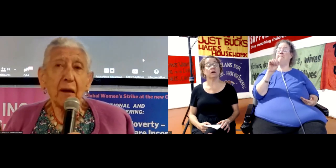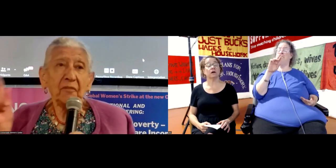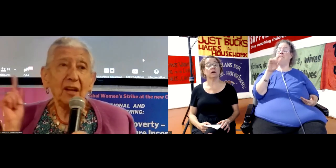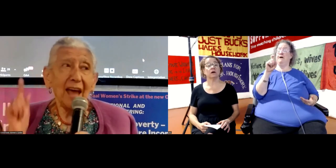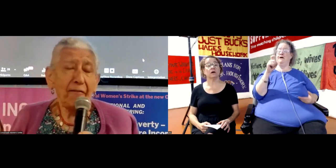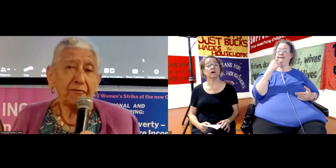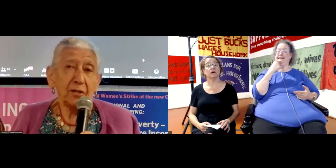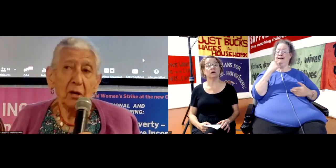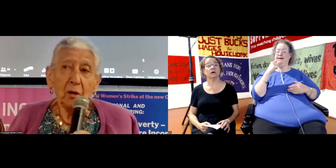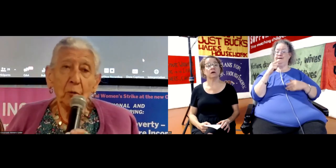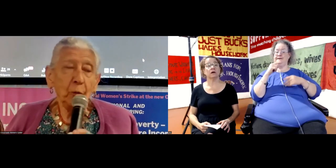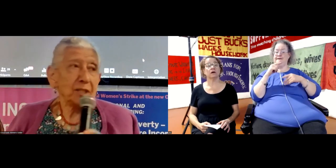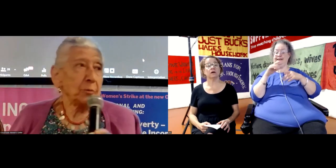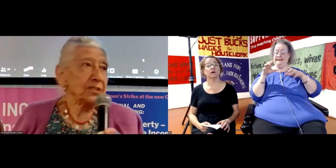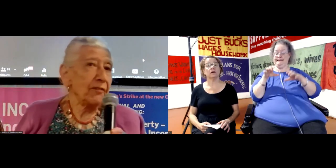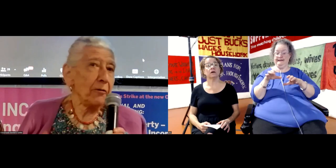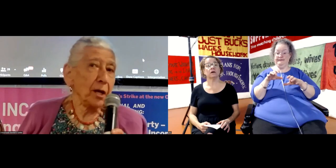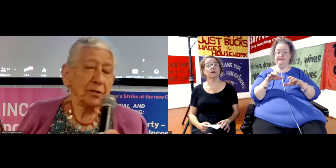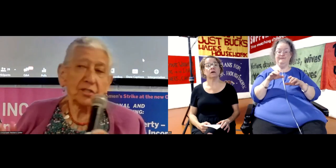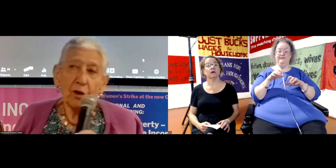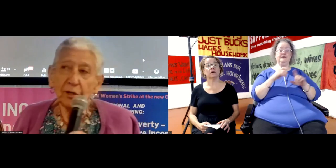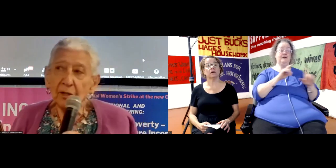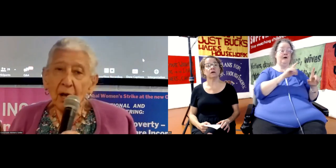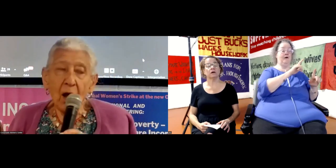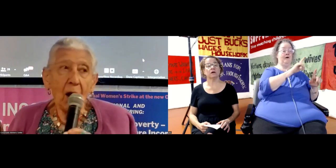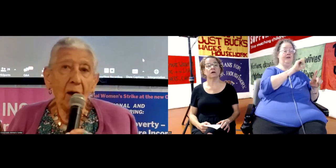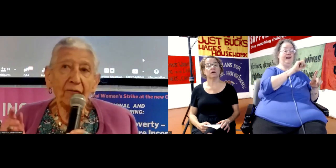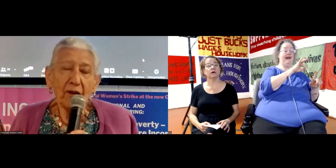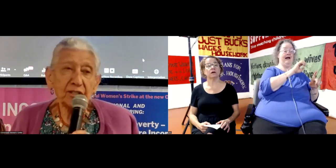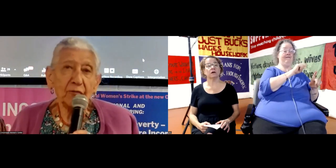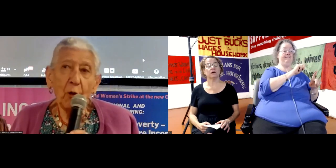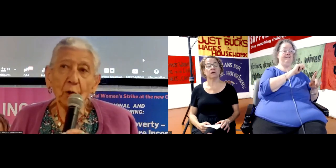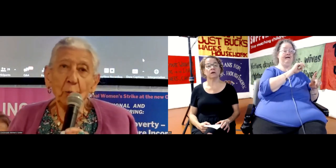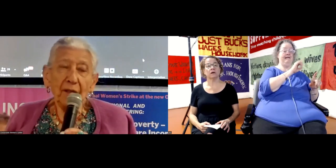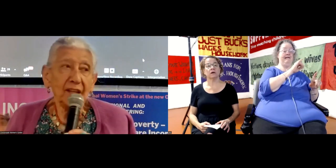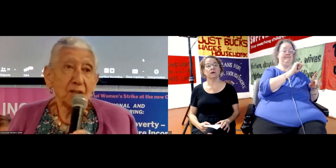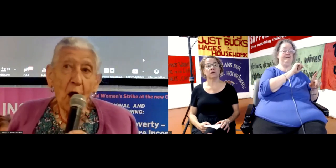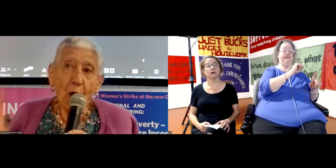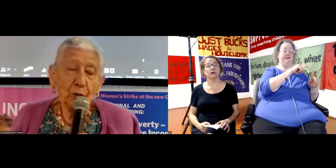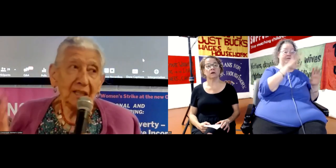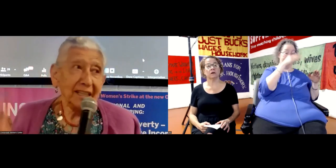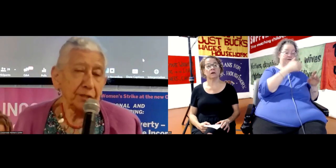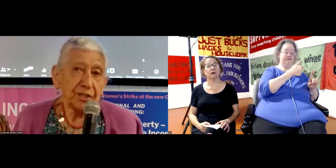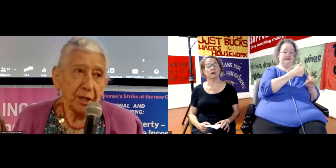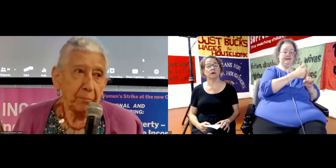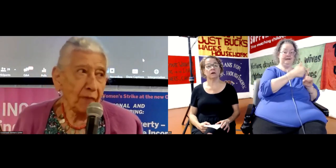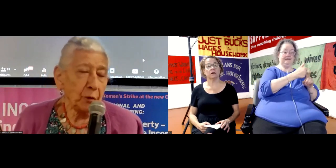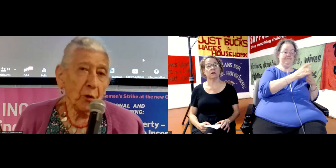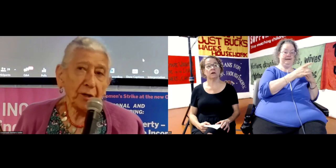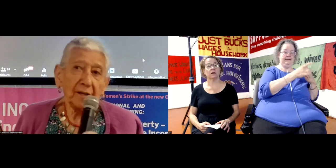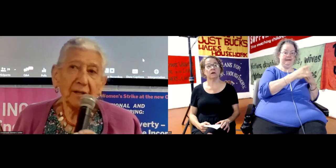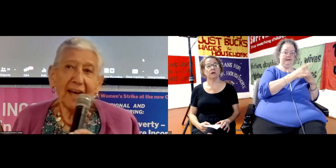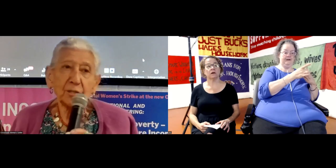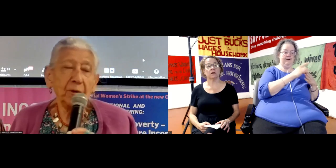away from the left, which was very concerned, first of all, with its own leadership of